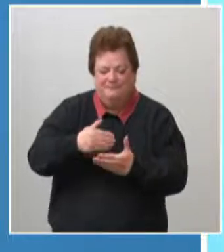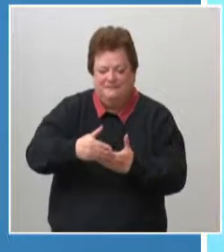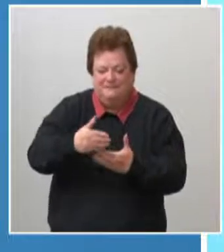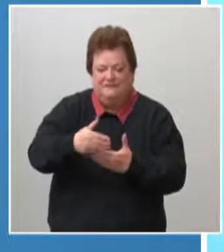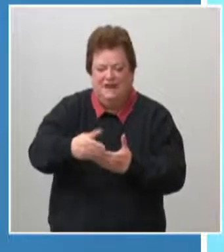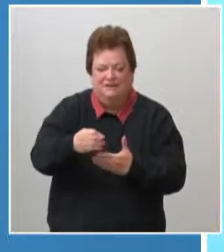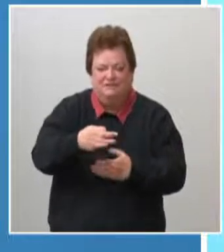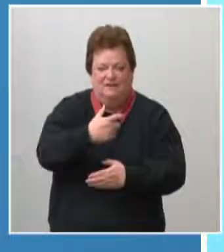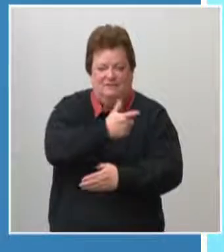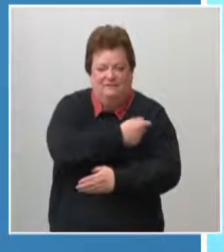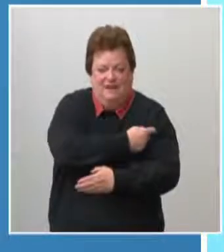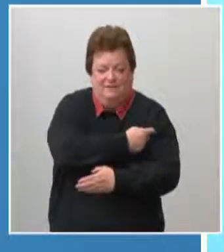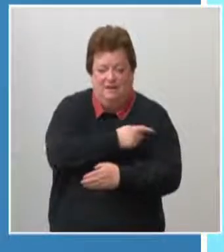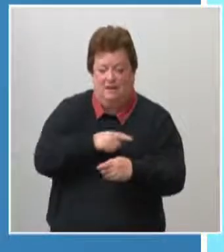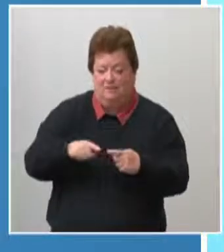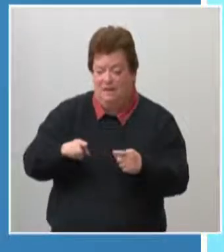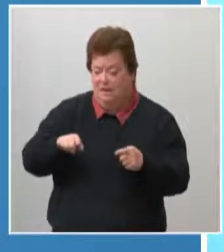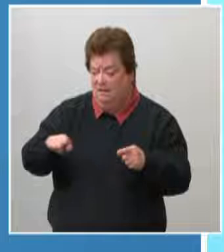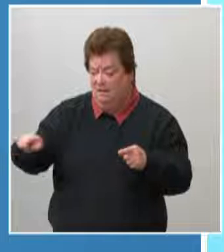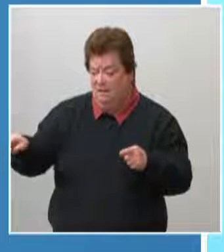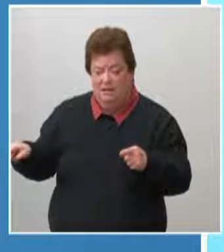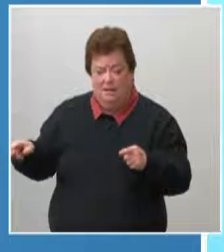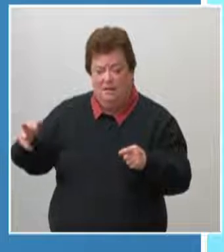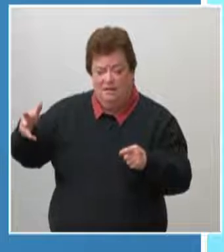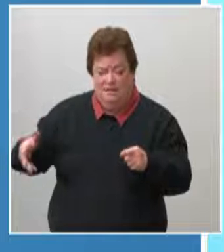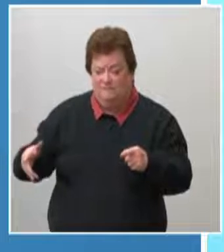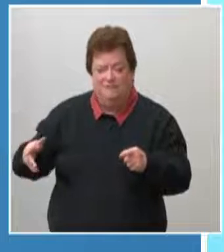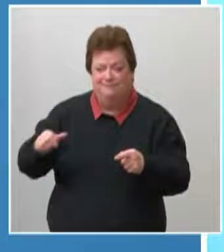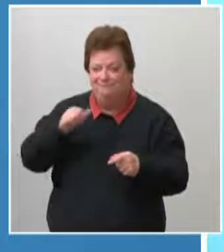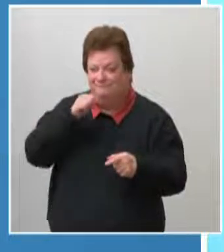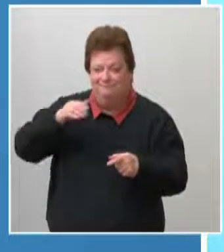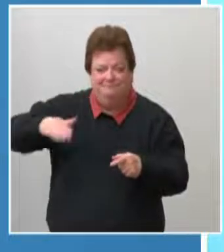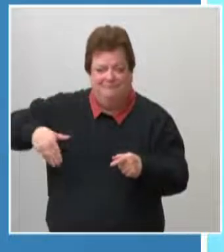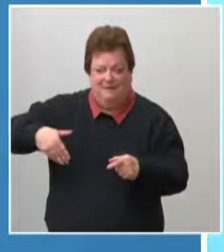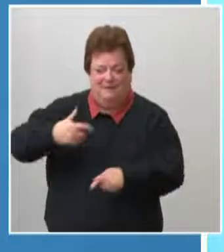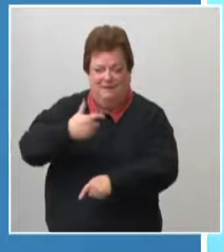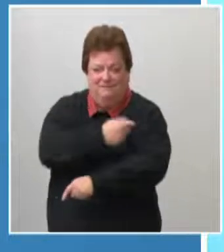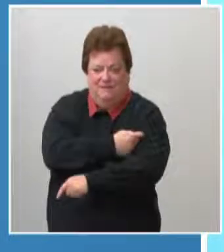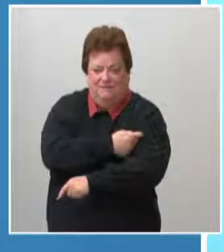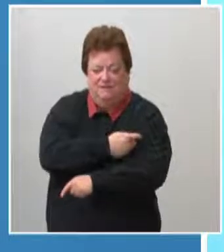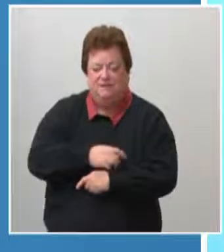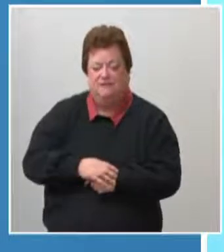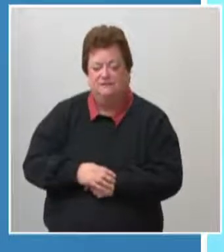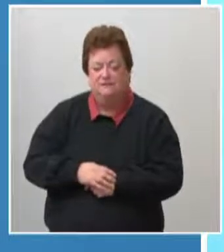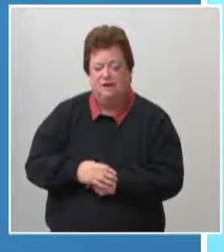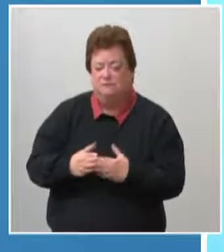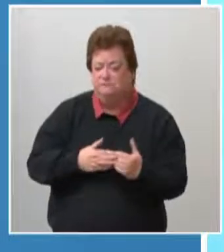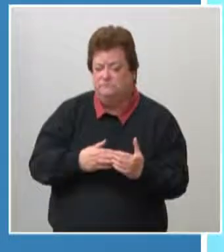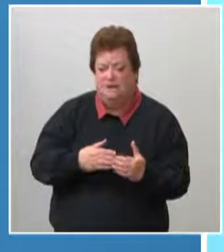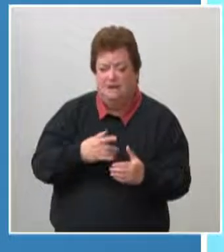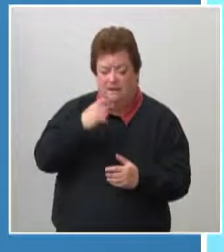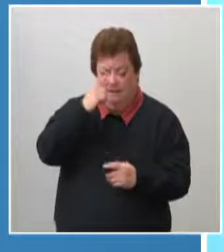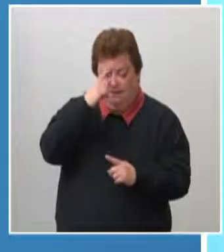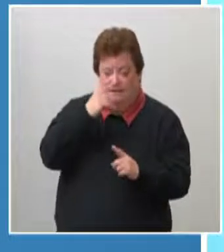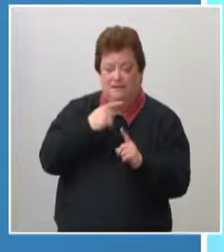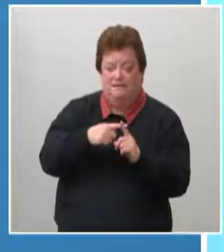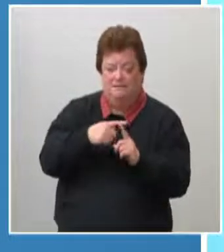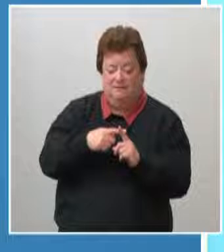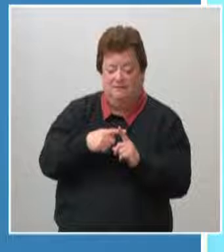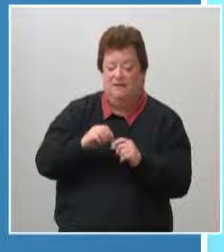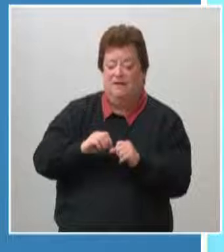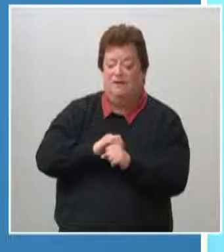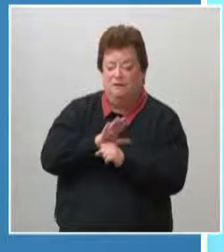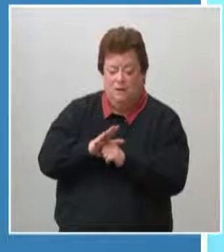but all the rest were unvaccinated. You know, despite being optimistic, this virus still